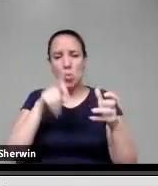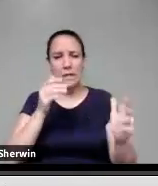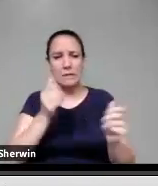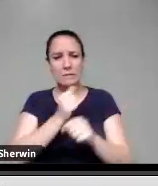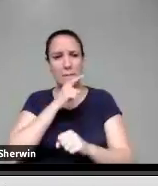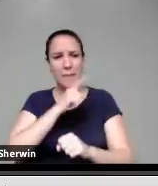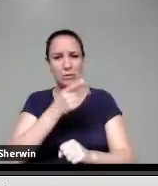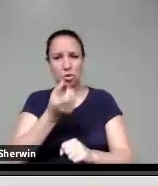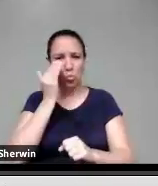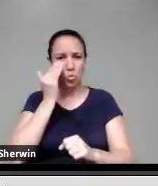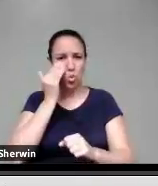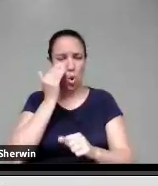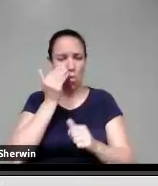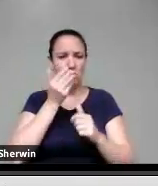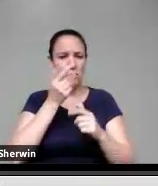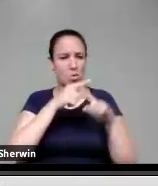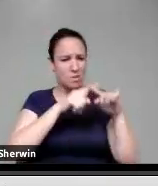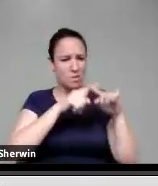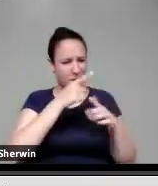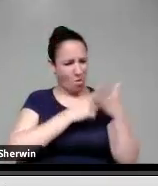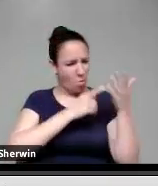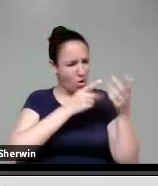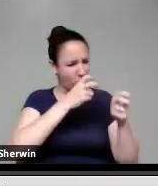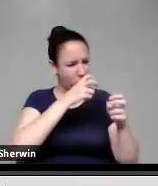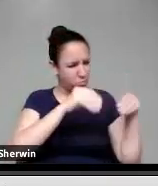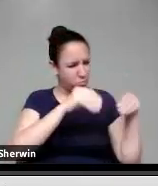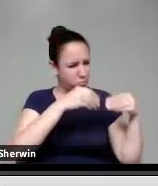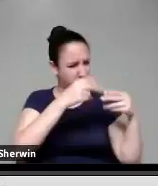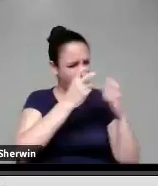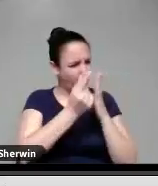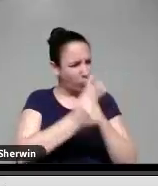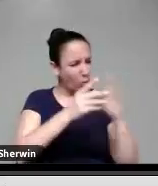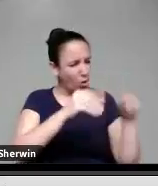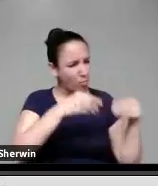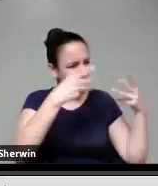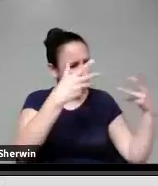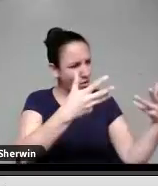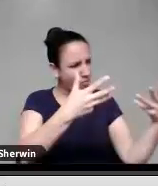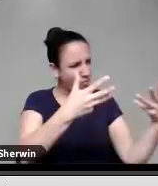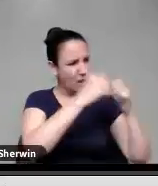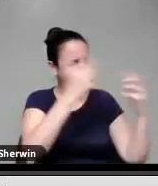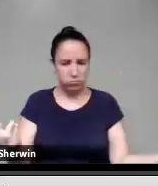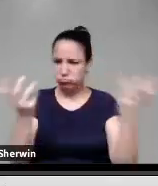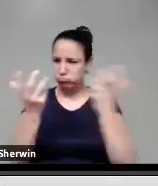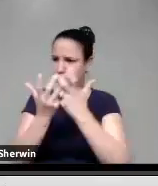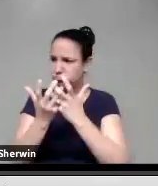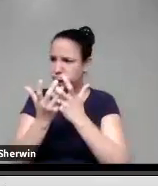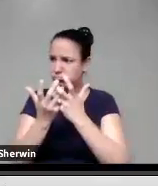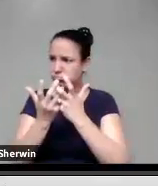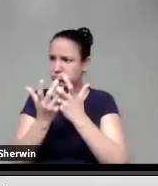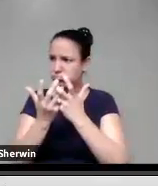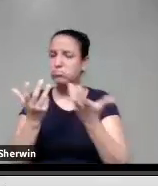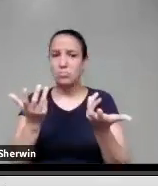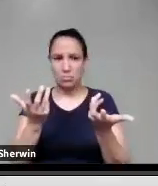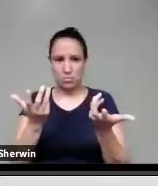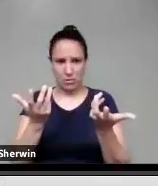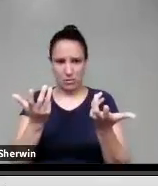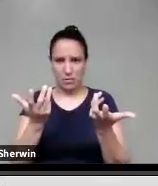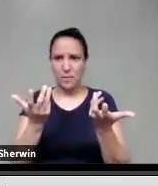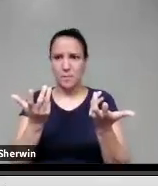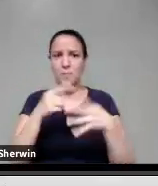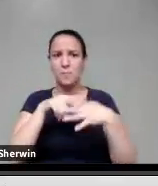We sort of get skewed one way or the other, and we don't often think about that. And of course, the people on the spectrum need to be involved as